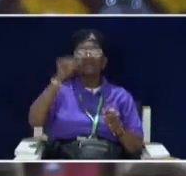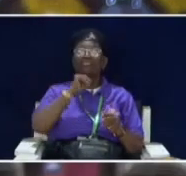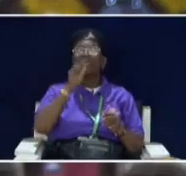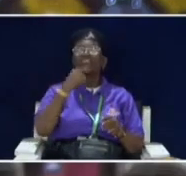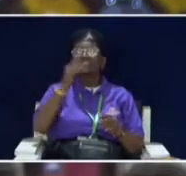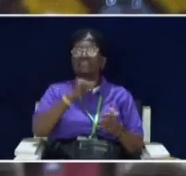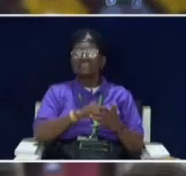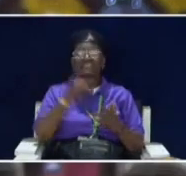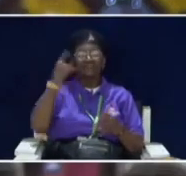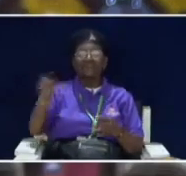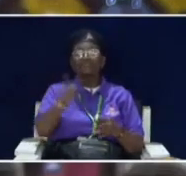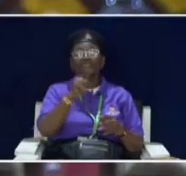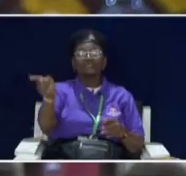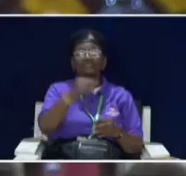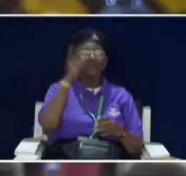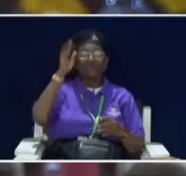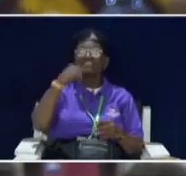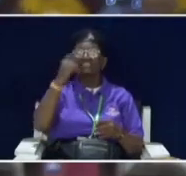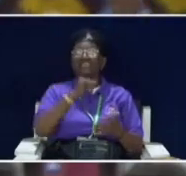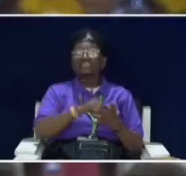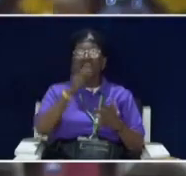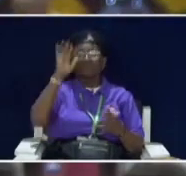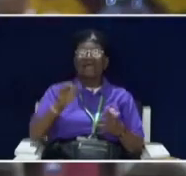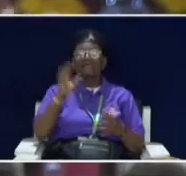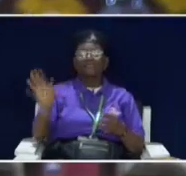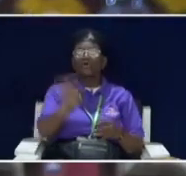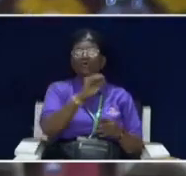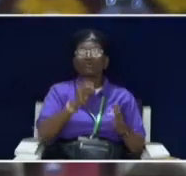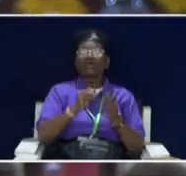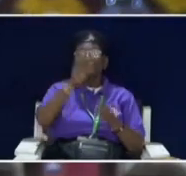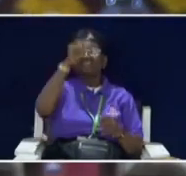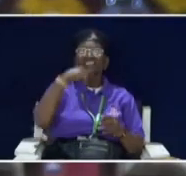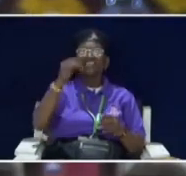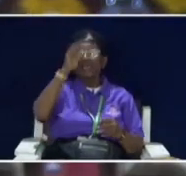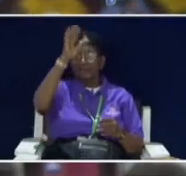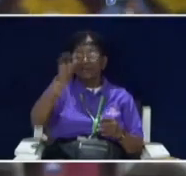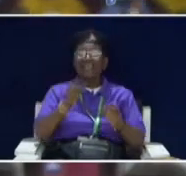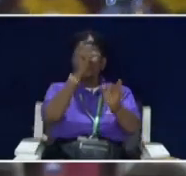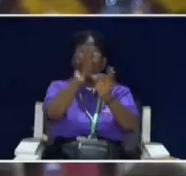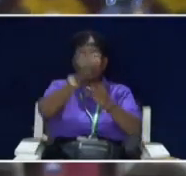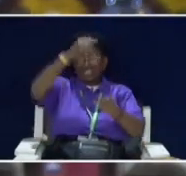you. You would say it by your own mouth. So by faith, say, "I am not going back,